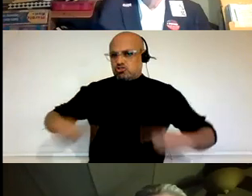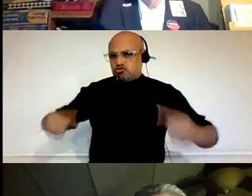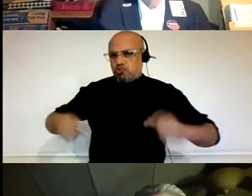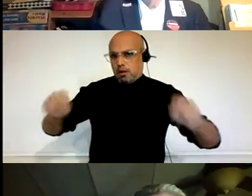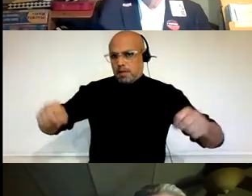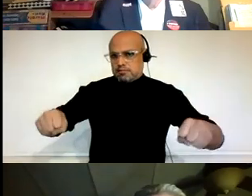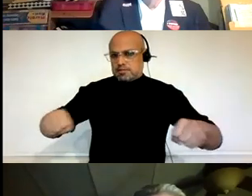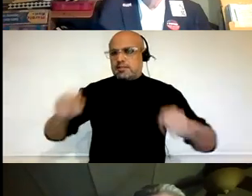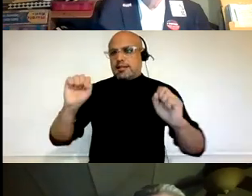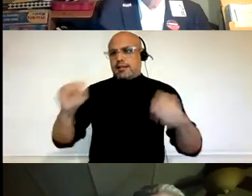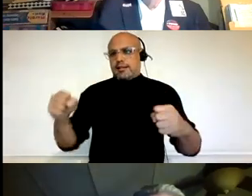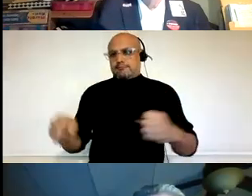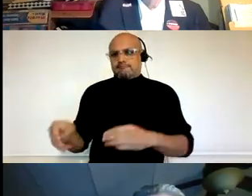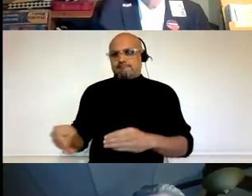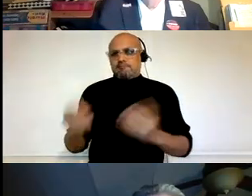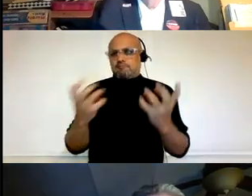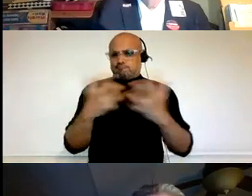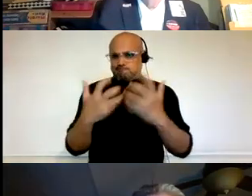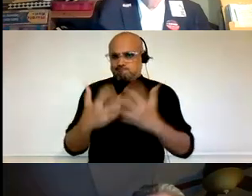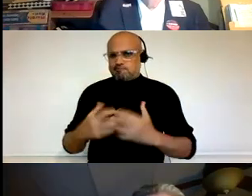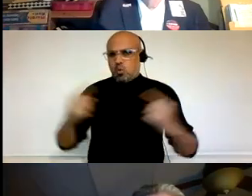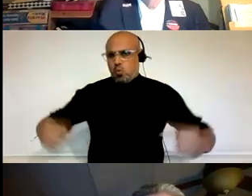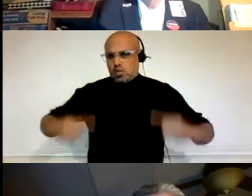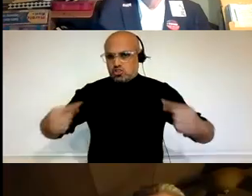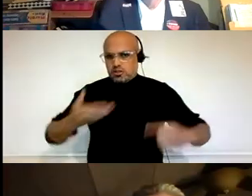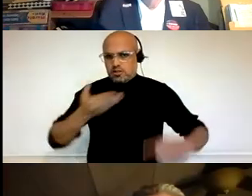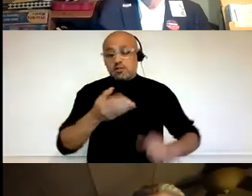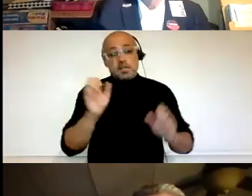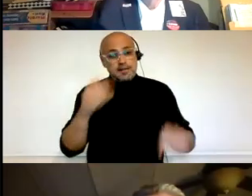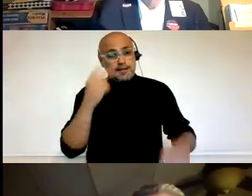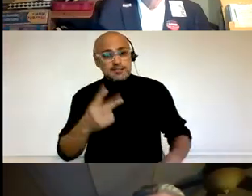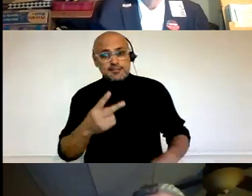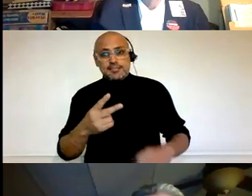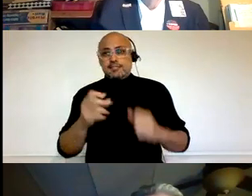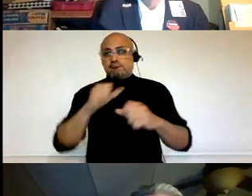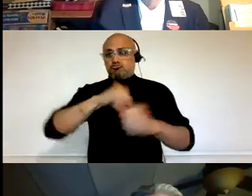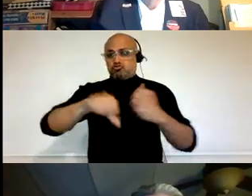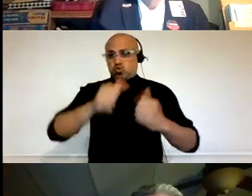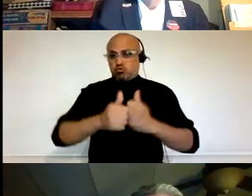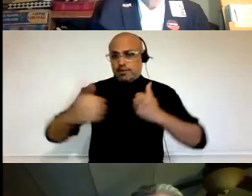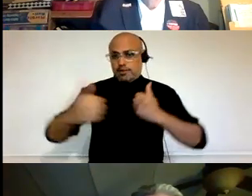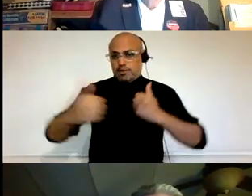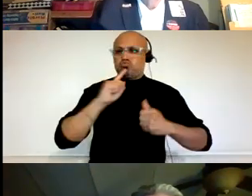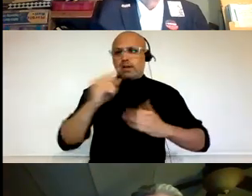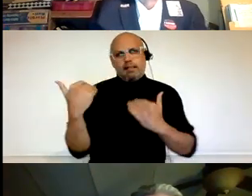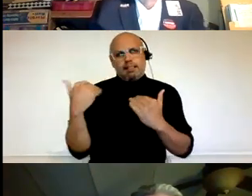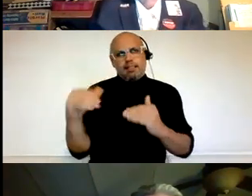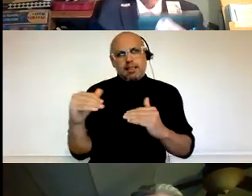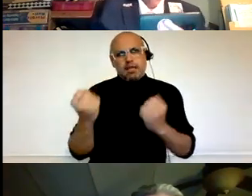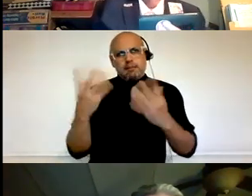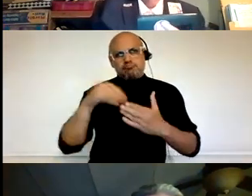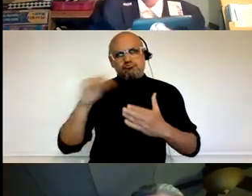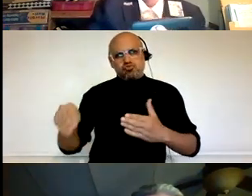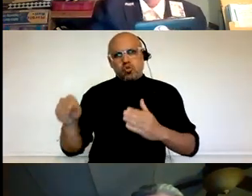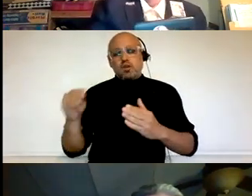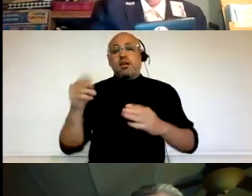accommodate wheelchairs. And as you can see, there is the social distancing. It really limits how many students will be